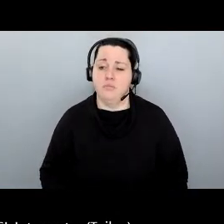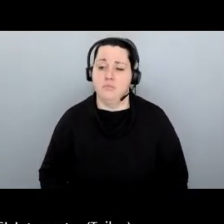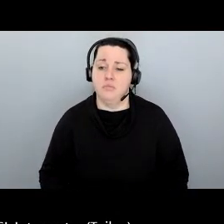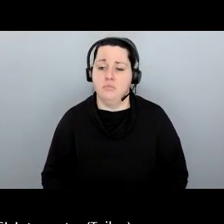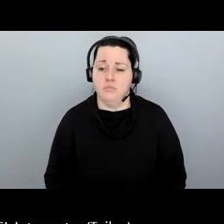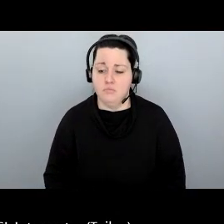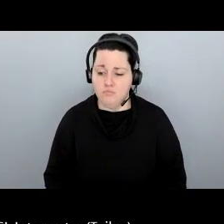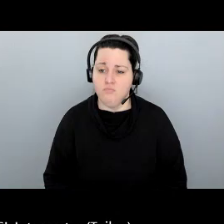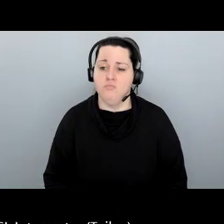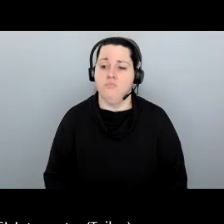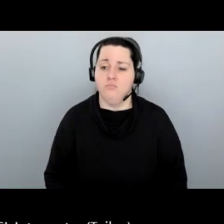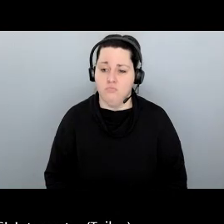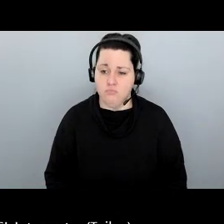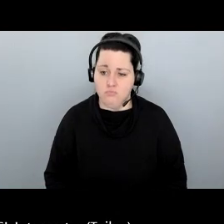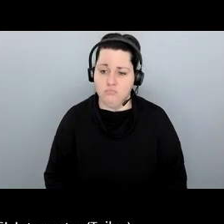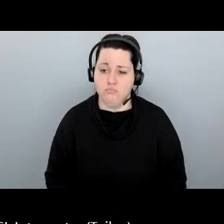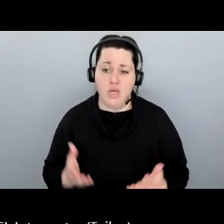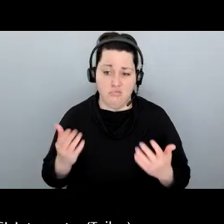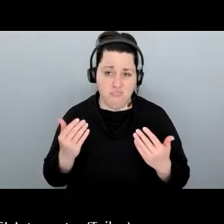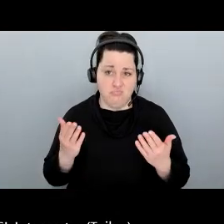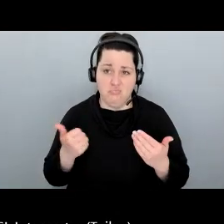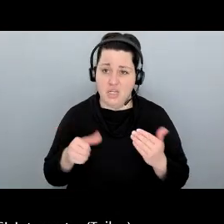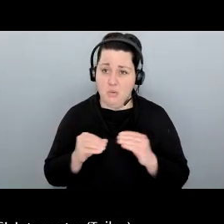Keep them coming.